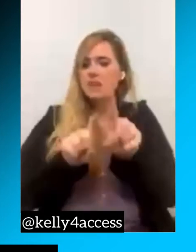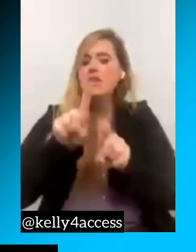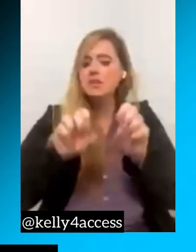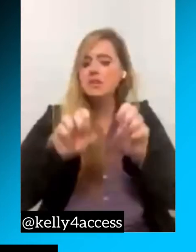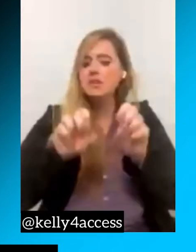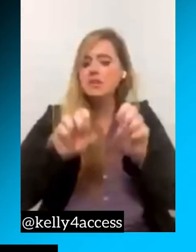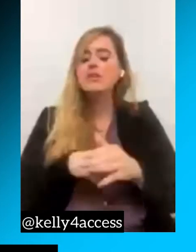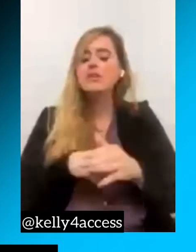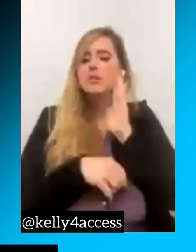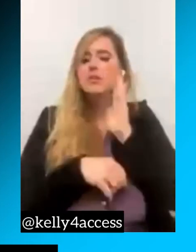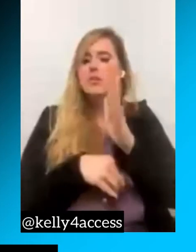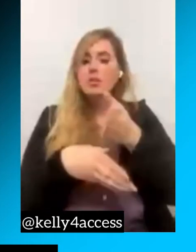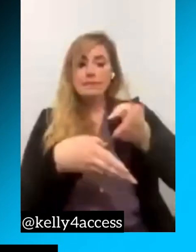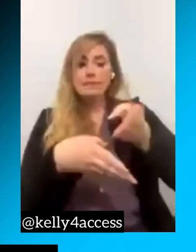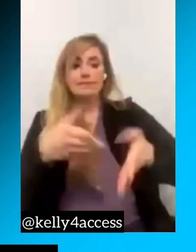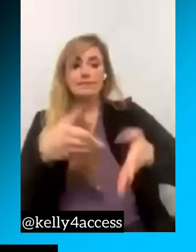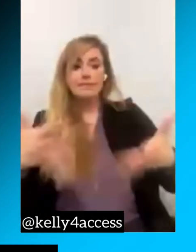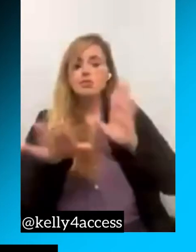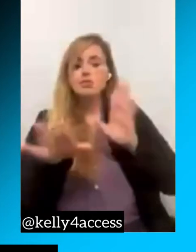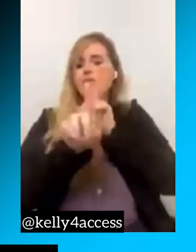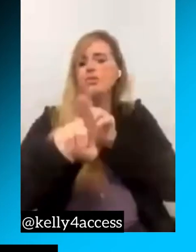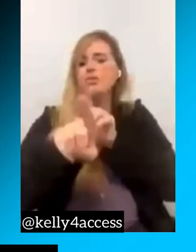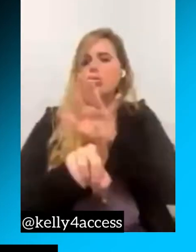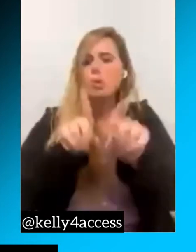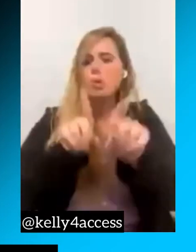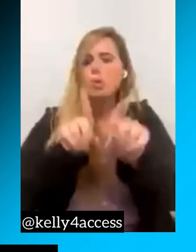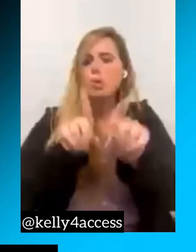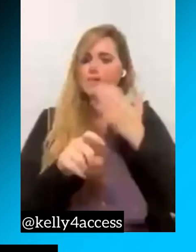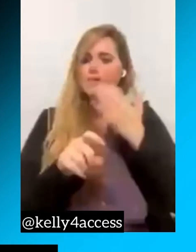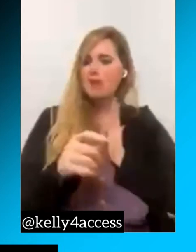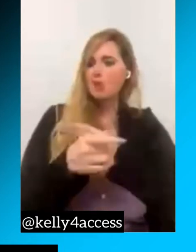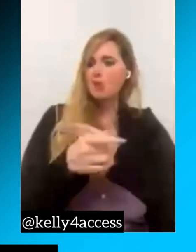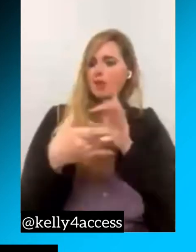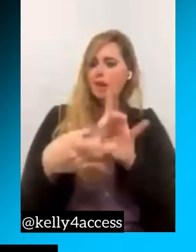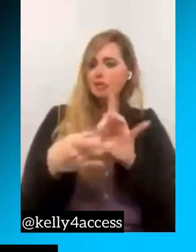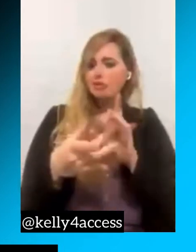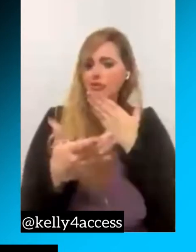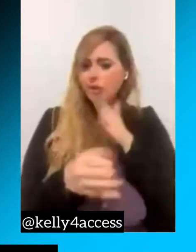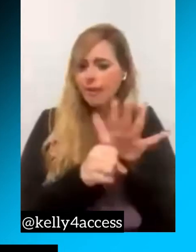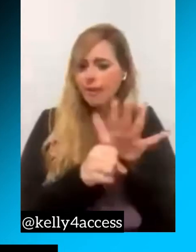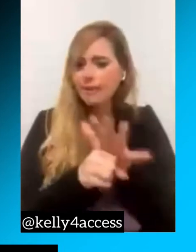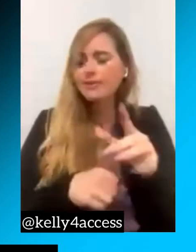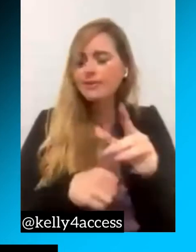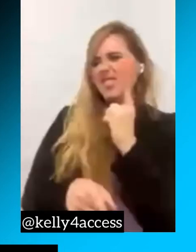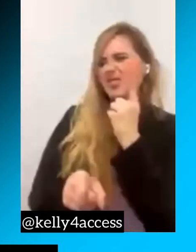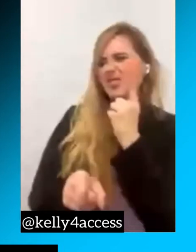end if we have enough time and if the connection permits us. It does. I'm